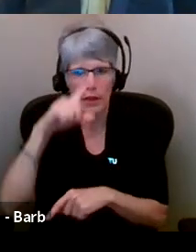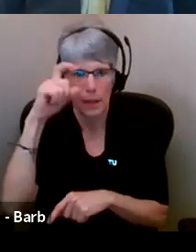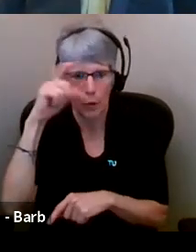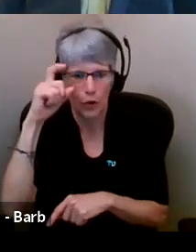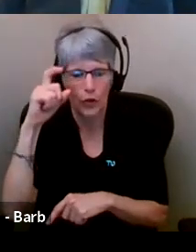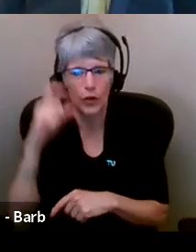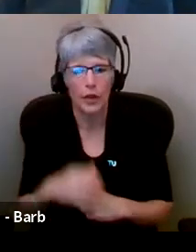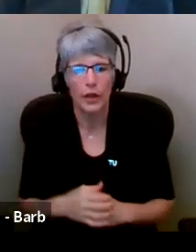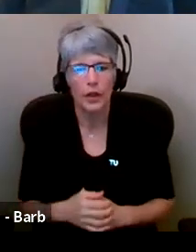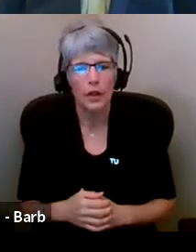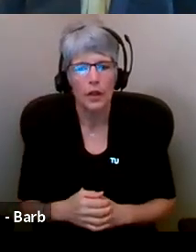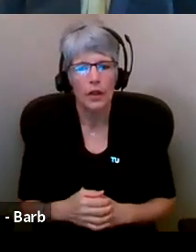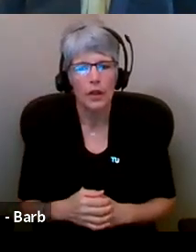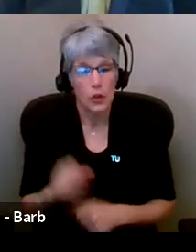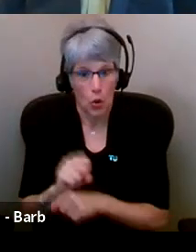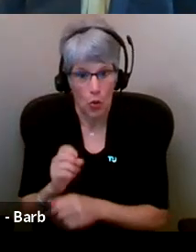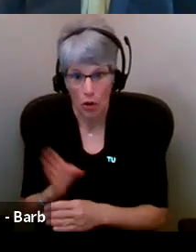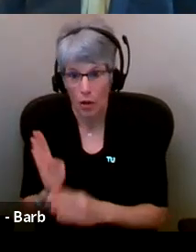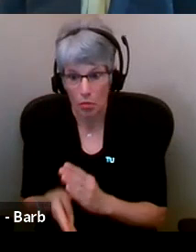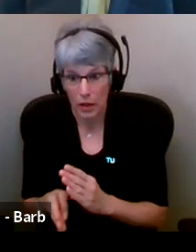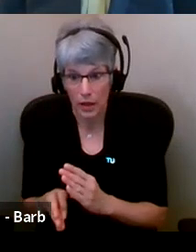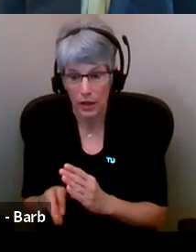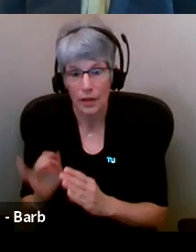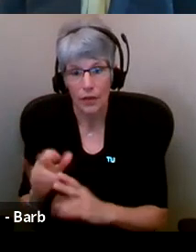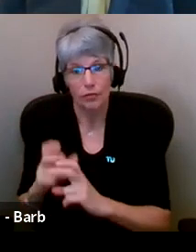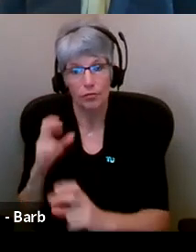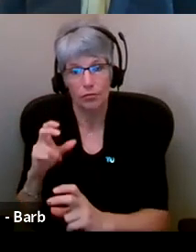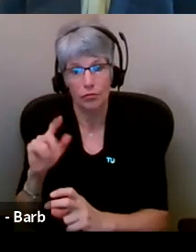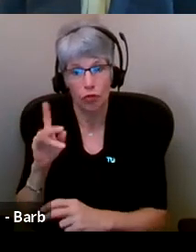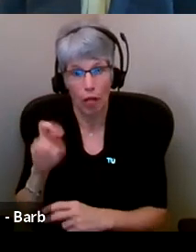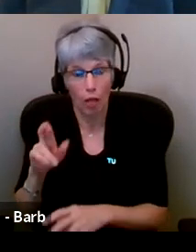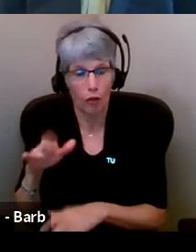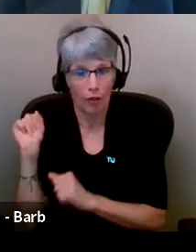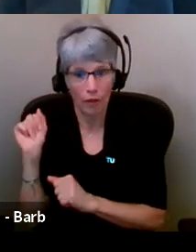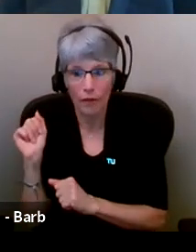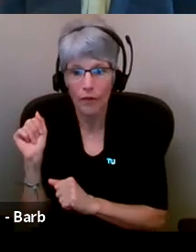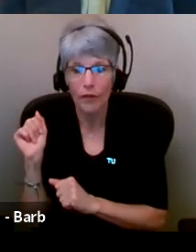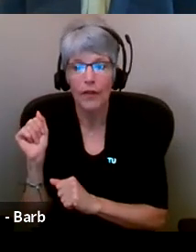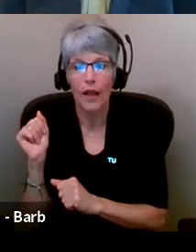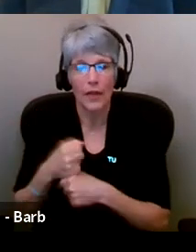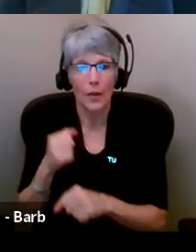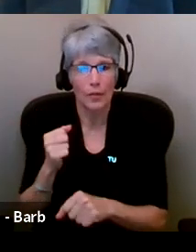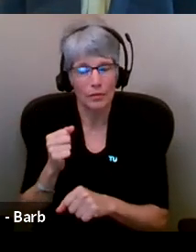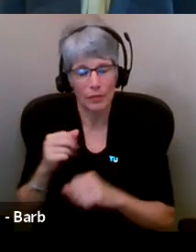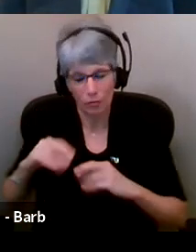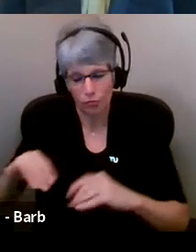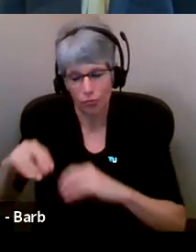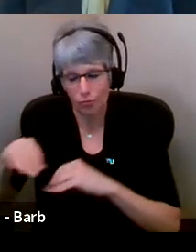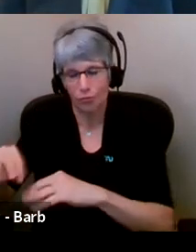that once the work is complete, the trailers will be gone, we'll be able to reseed and make that lawn look the way it